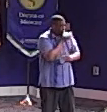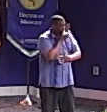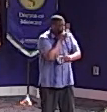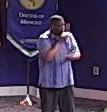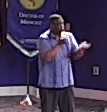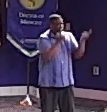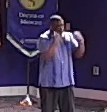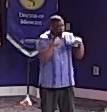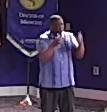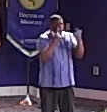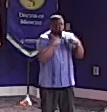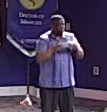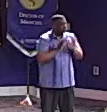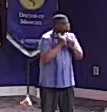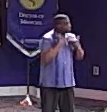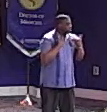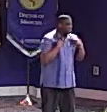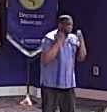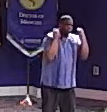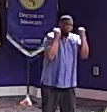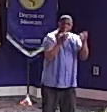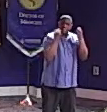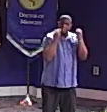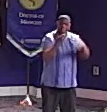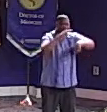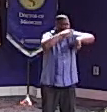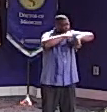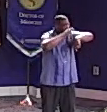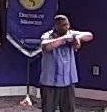We will have plenty of time for pictures.